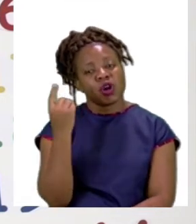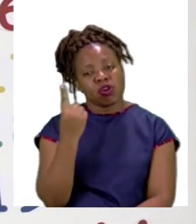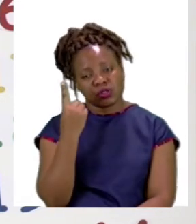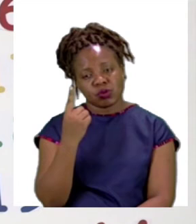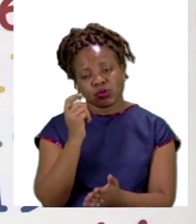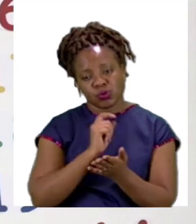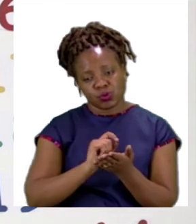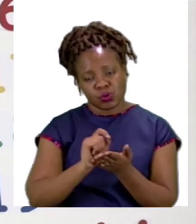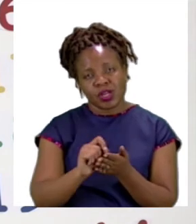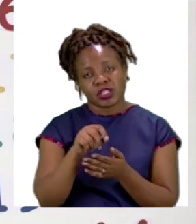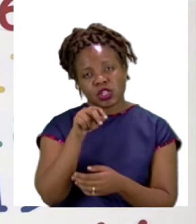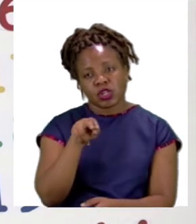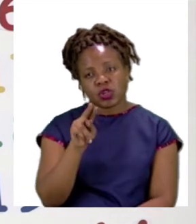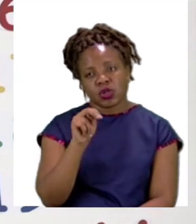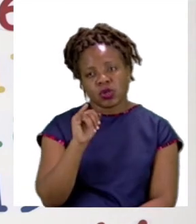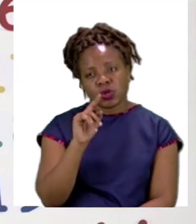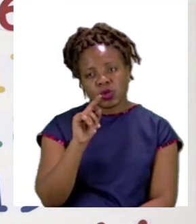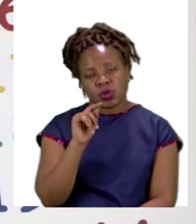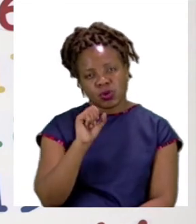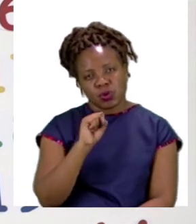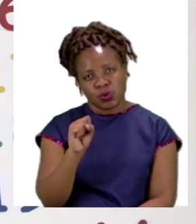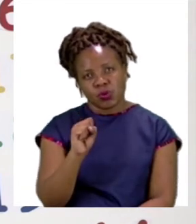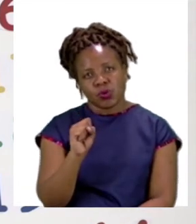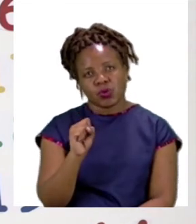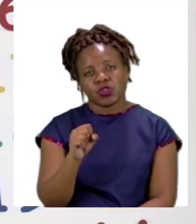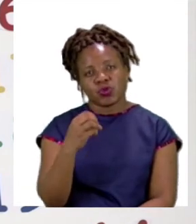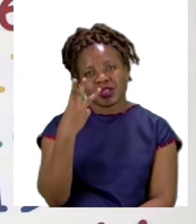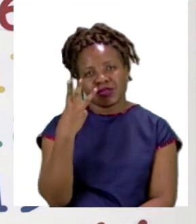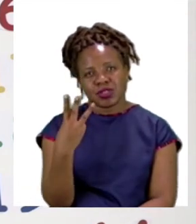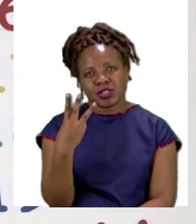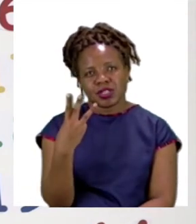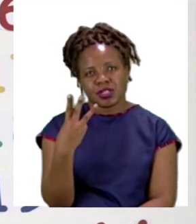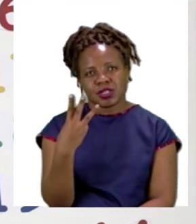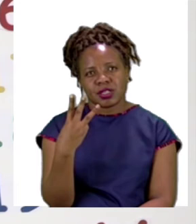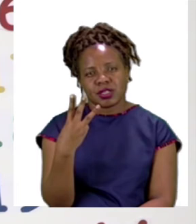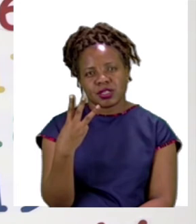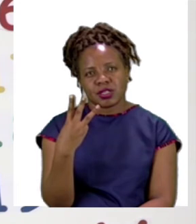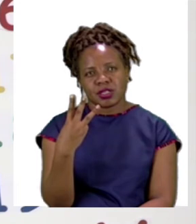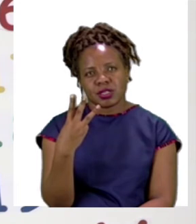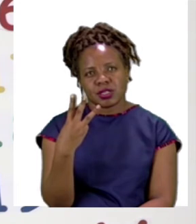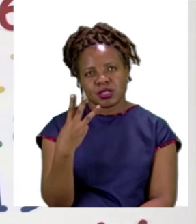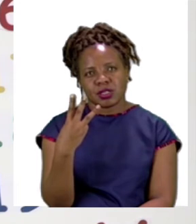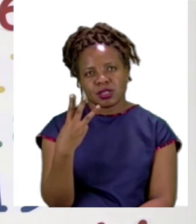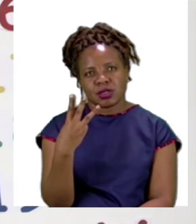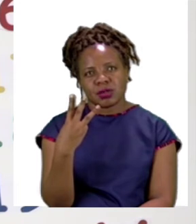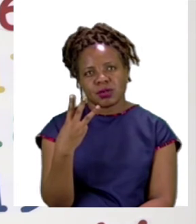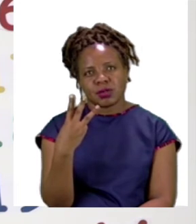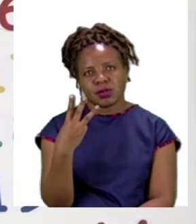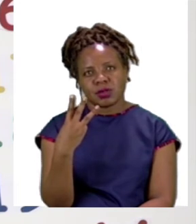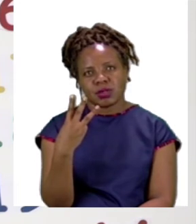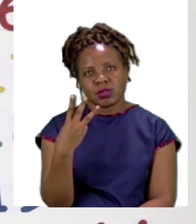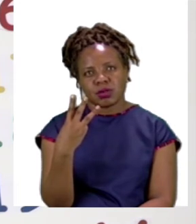Tens for help. So we are going to put our 13 in a bag and carry it all